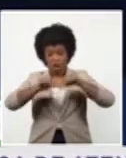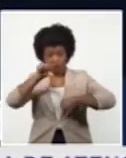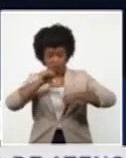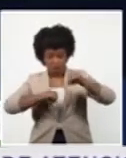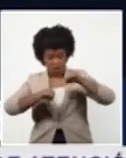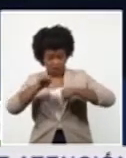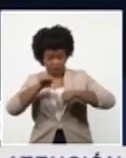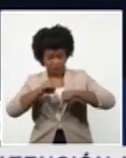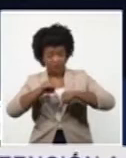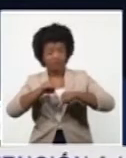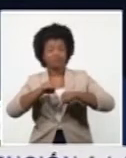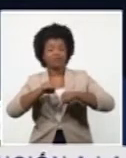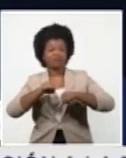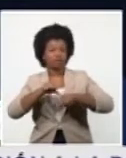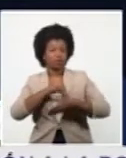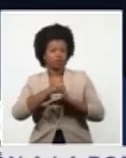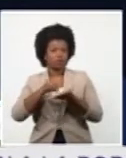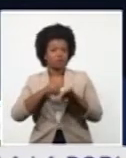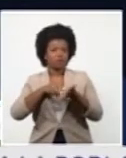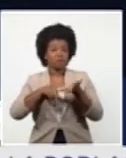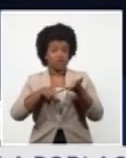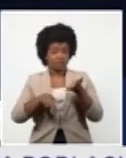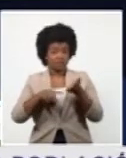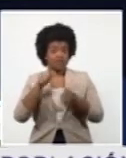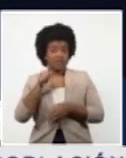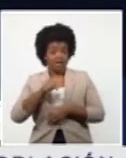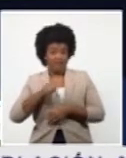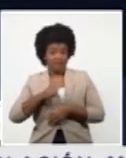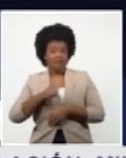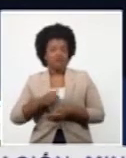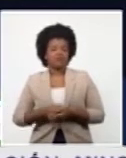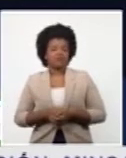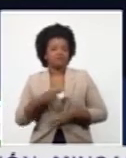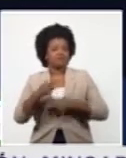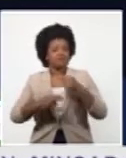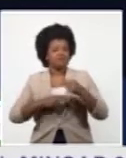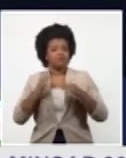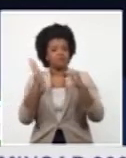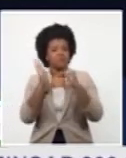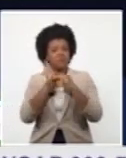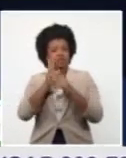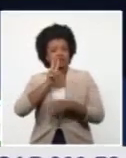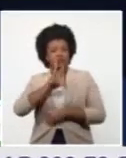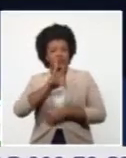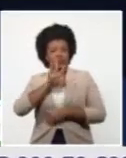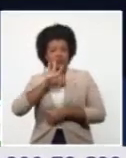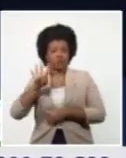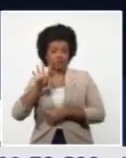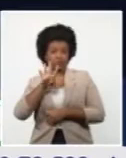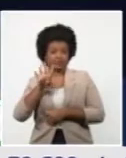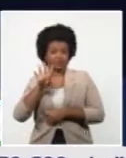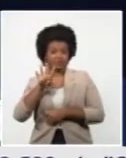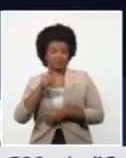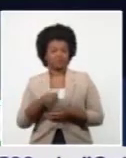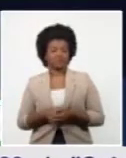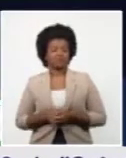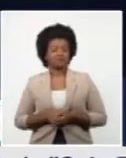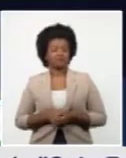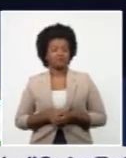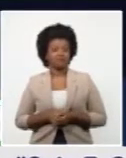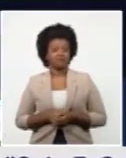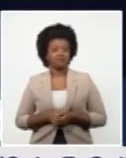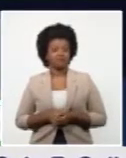Yesterday in Cuba, 2,100 samples were studied. This is another gift.